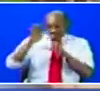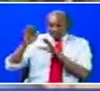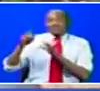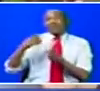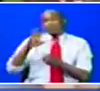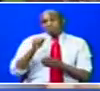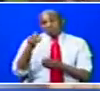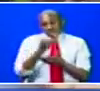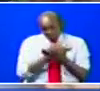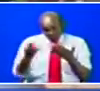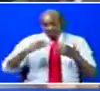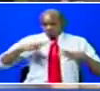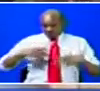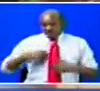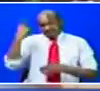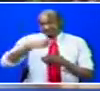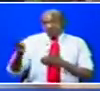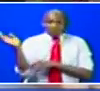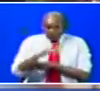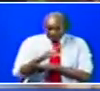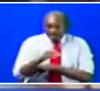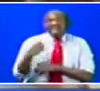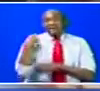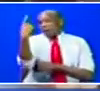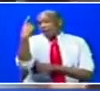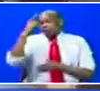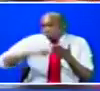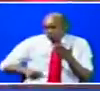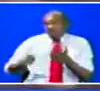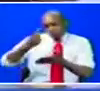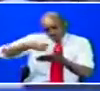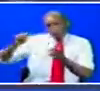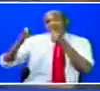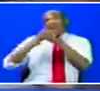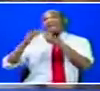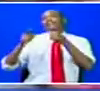sessions from the 3 weeks break next week, top on the agenda will be to approve the 9